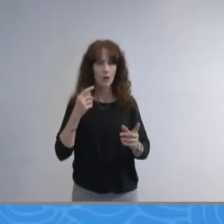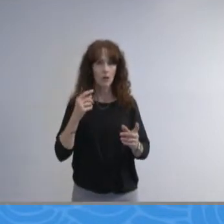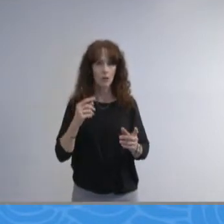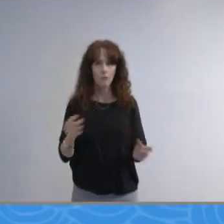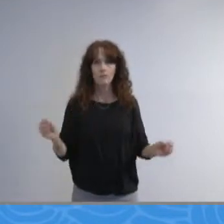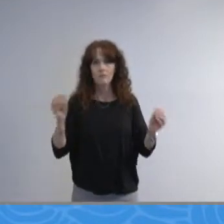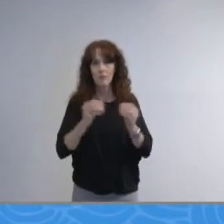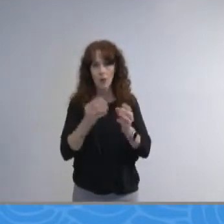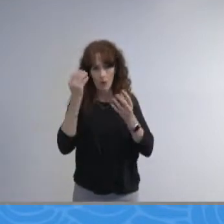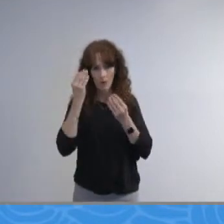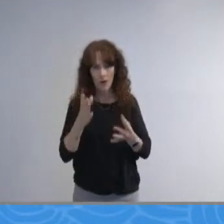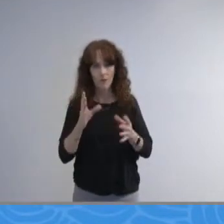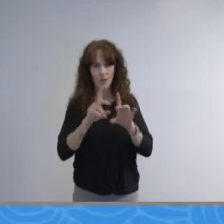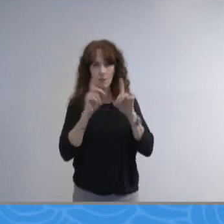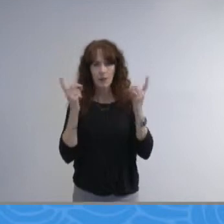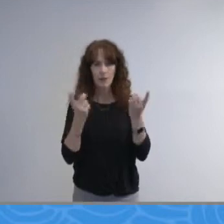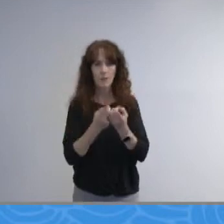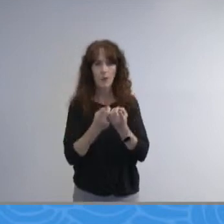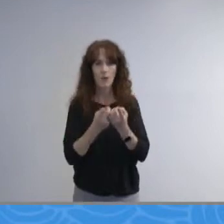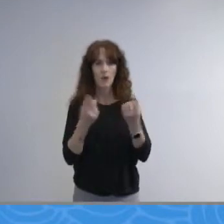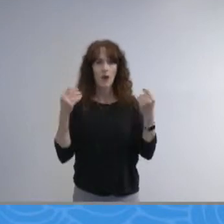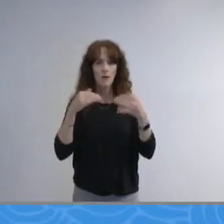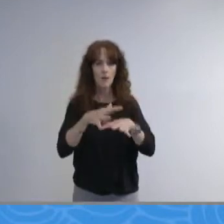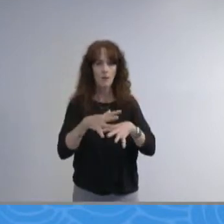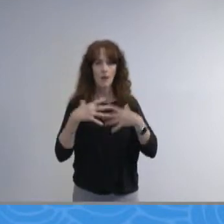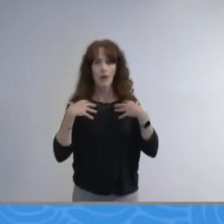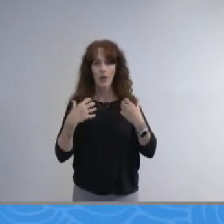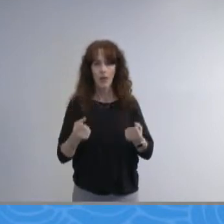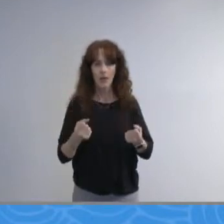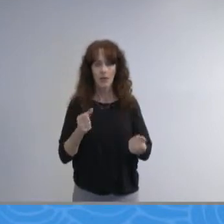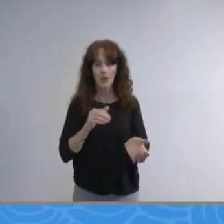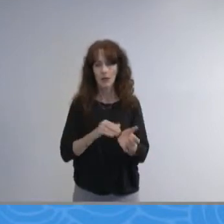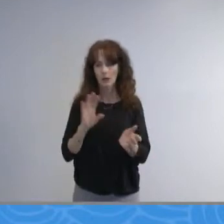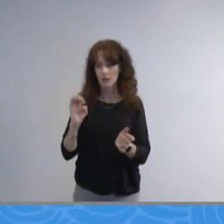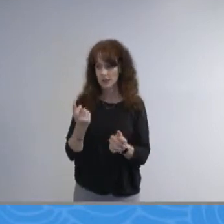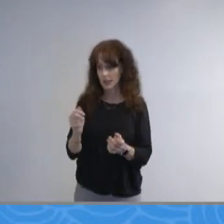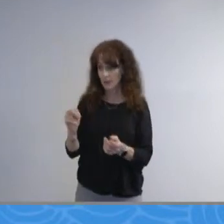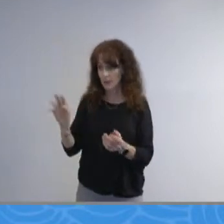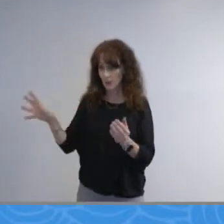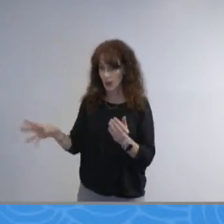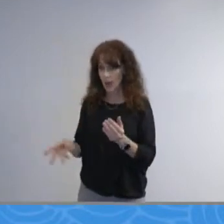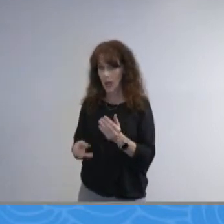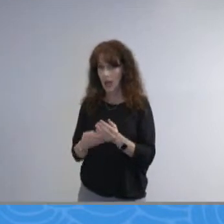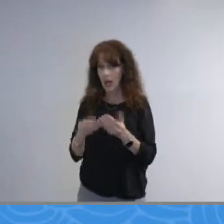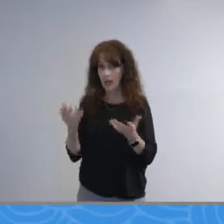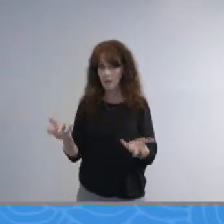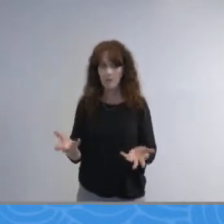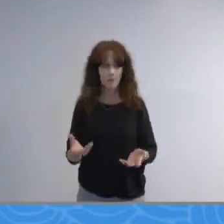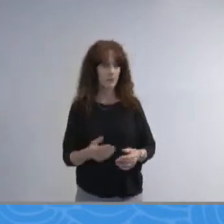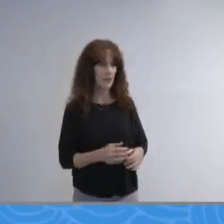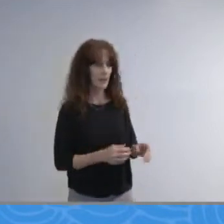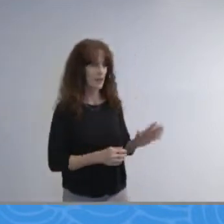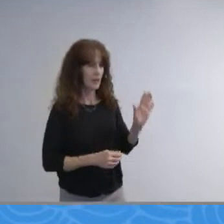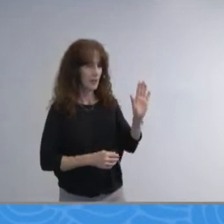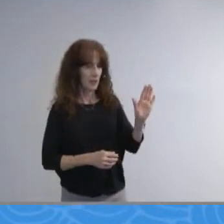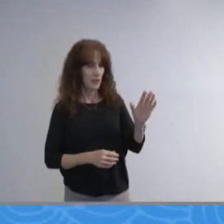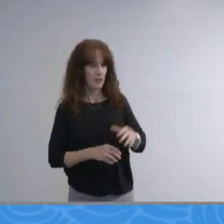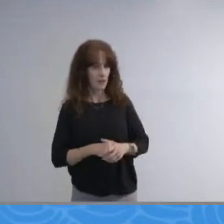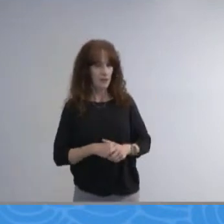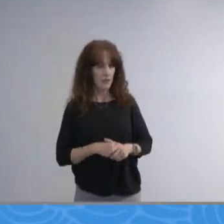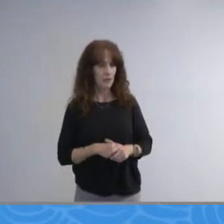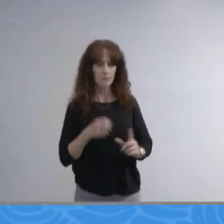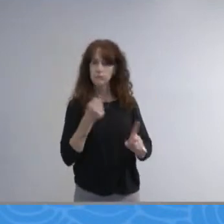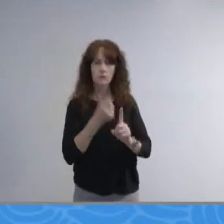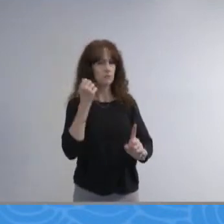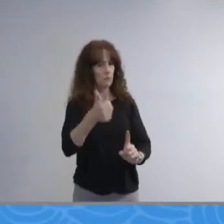guidance from the Department of Public Health. Dr. Simon, do you want to follow? Spot on, Dr. Heenan. Spot